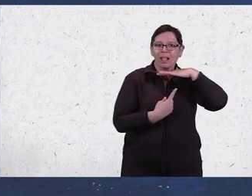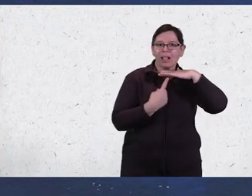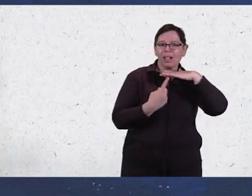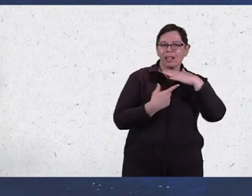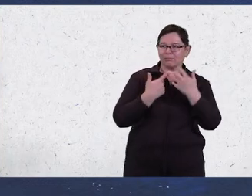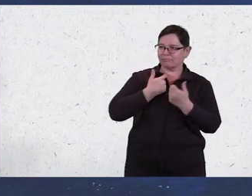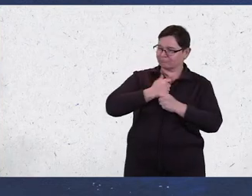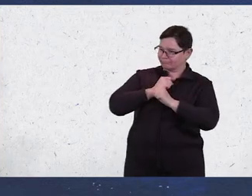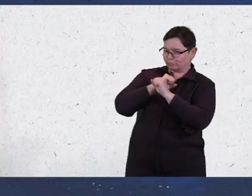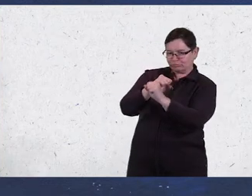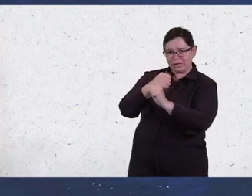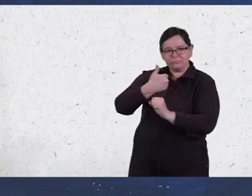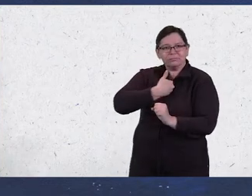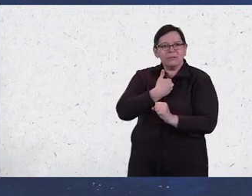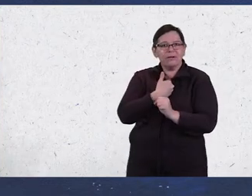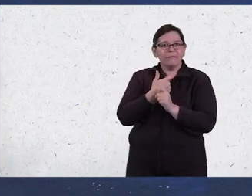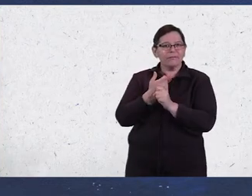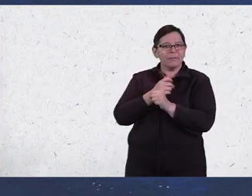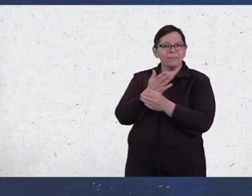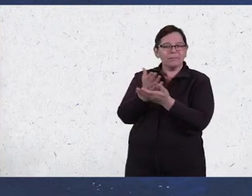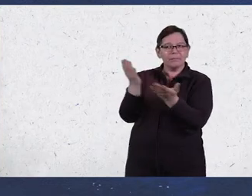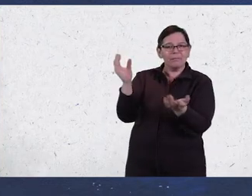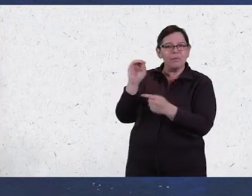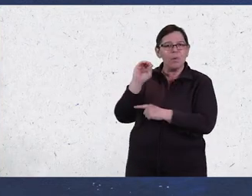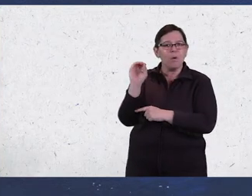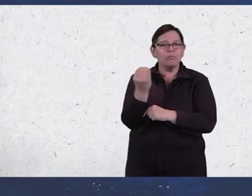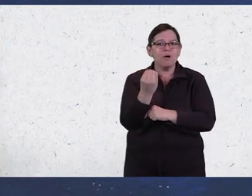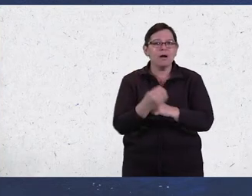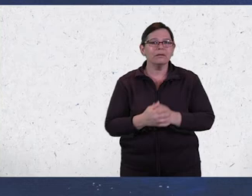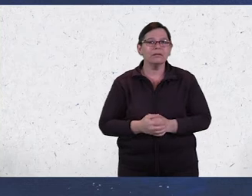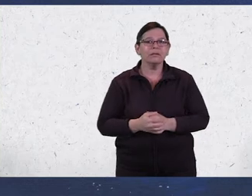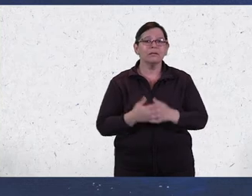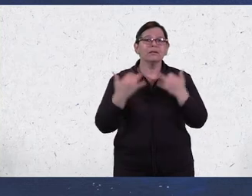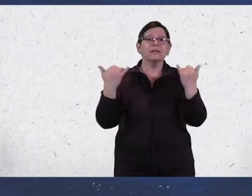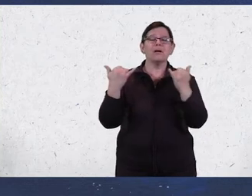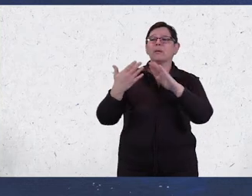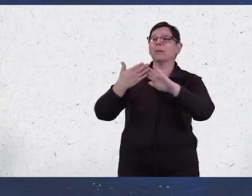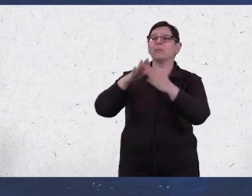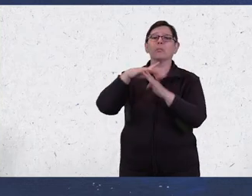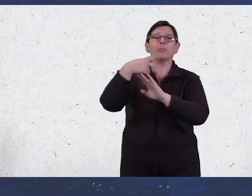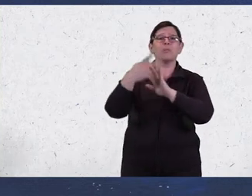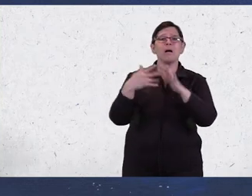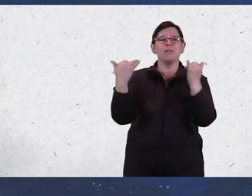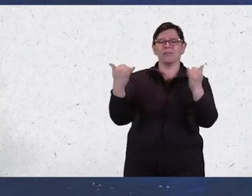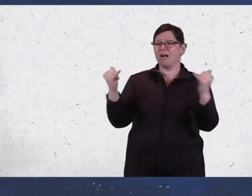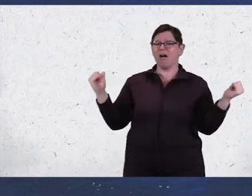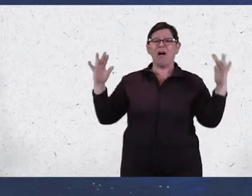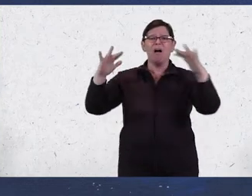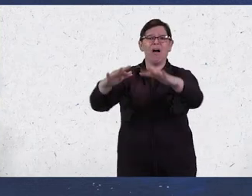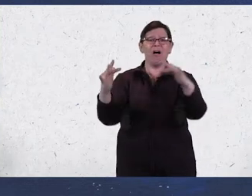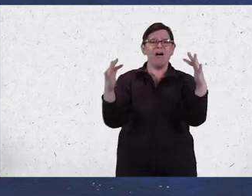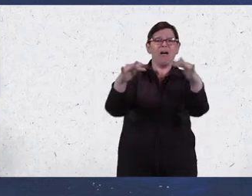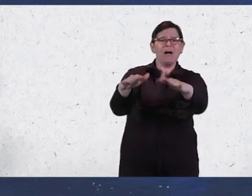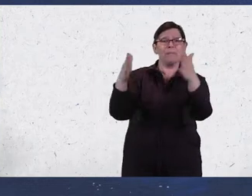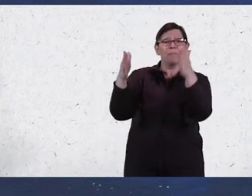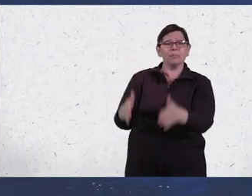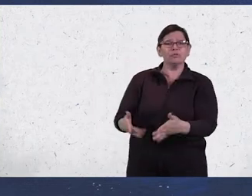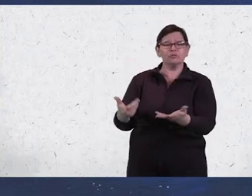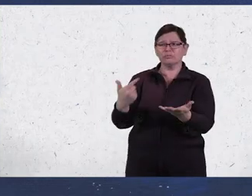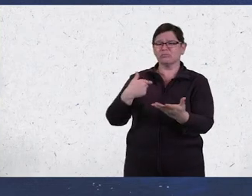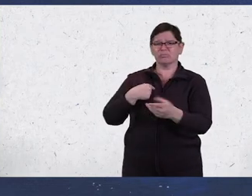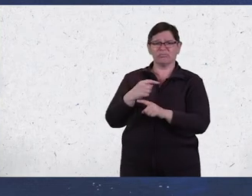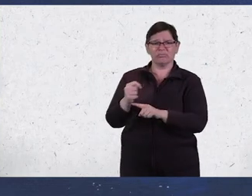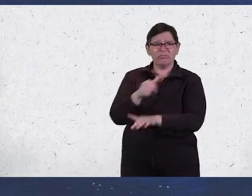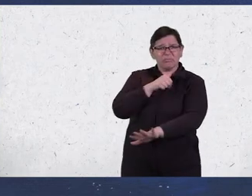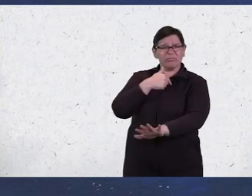Community programs are all in-person events I am excluded Because my body does not have the fortitude To learn to live with it